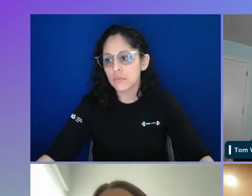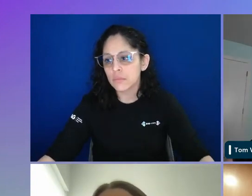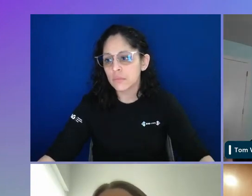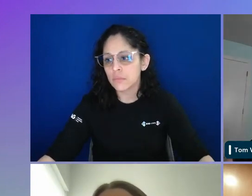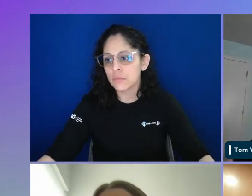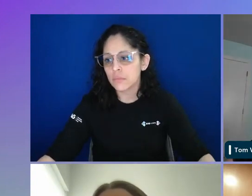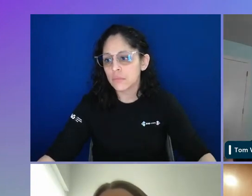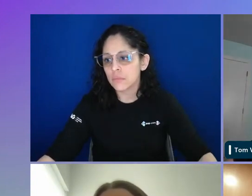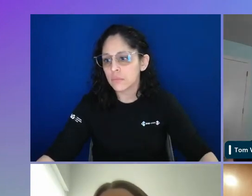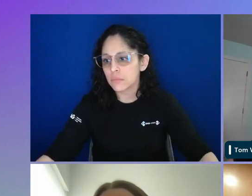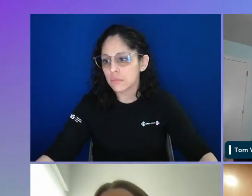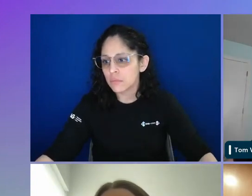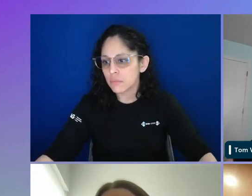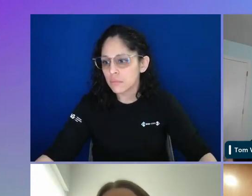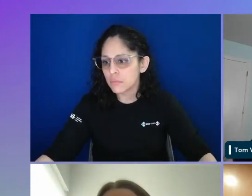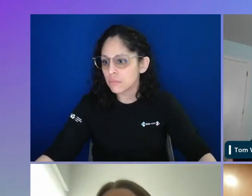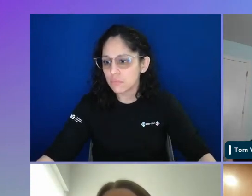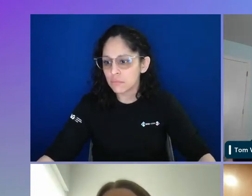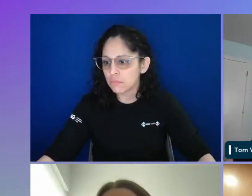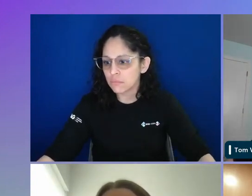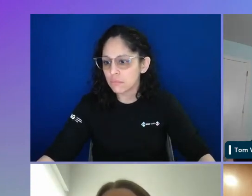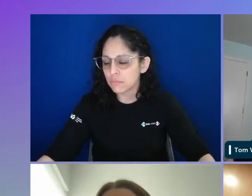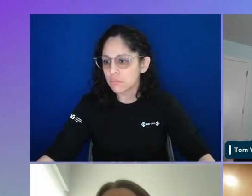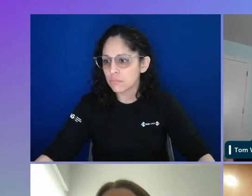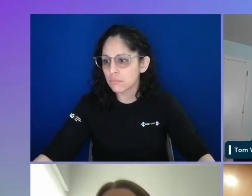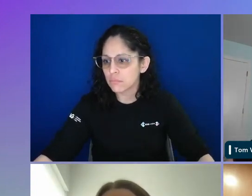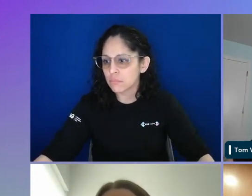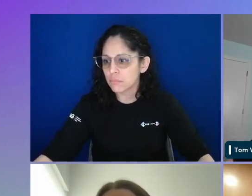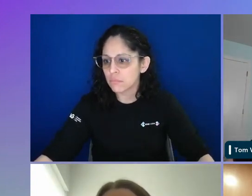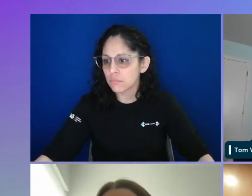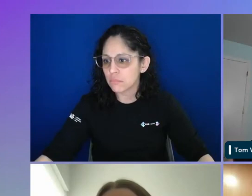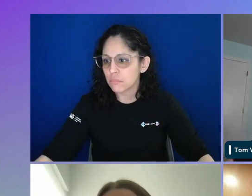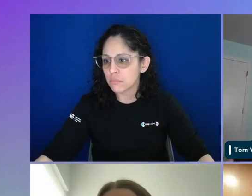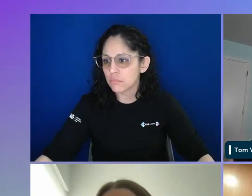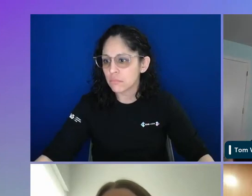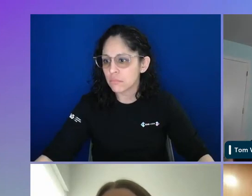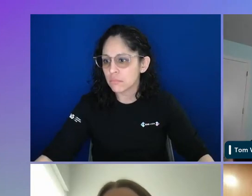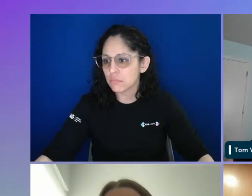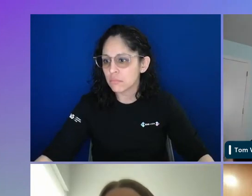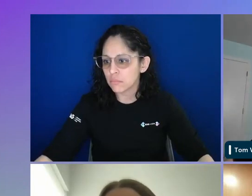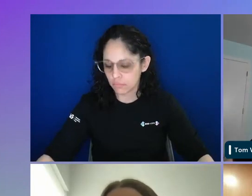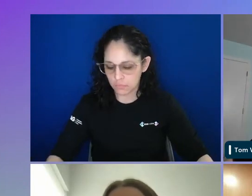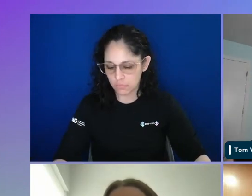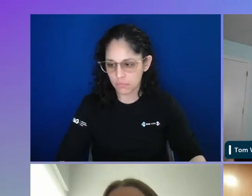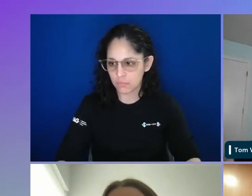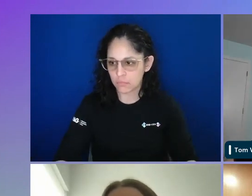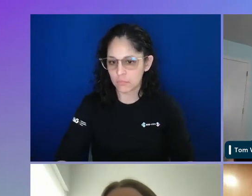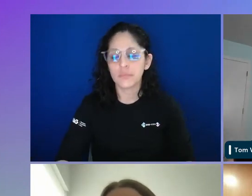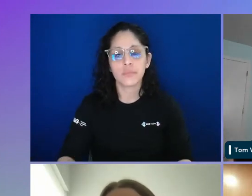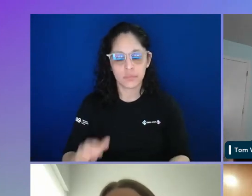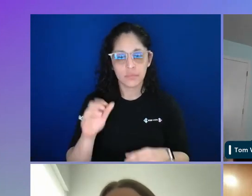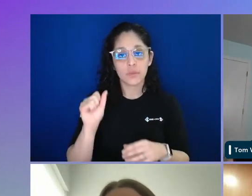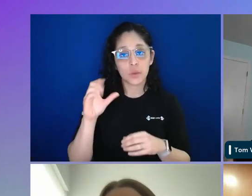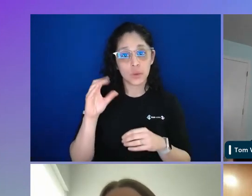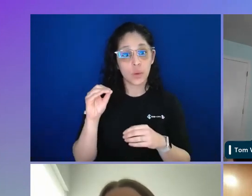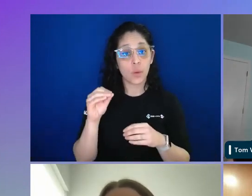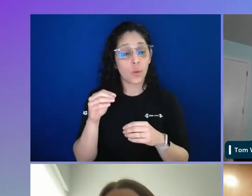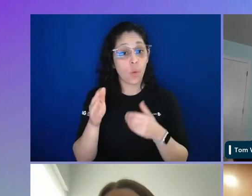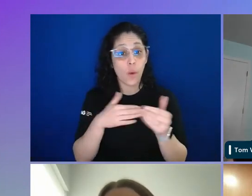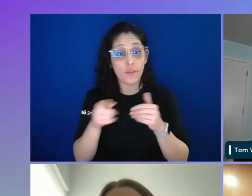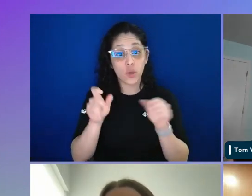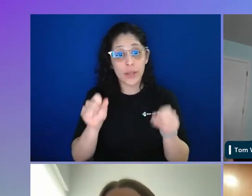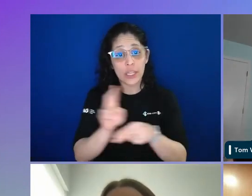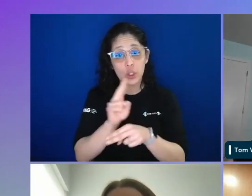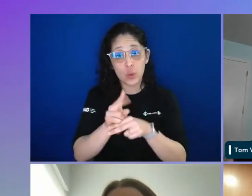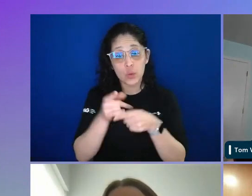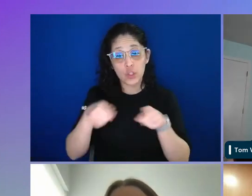interview that we led. I would just scribble like my main takeaways of words that they use during the session, or just